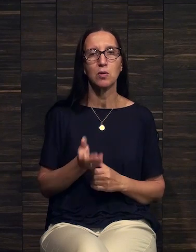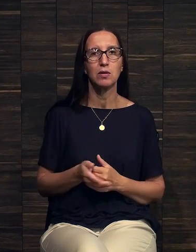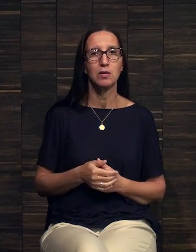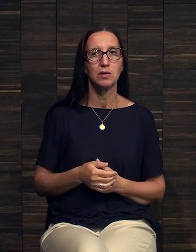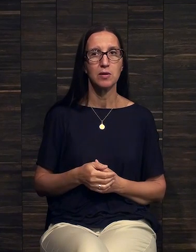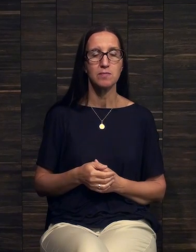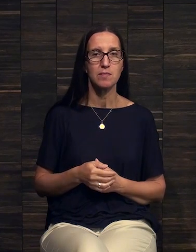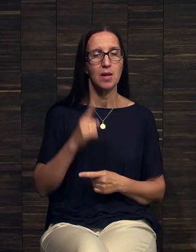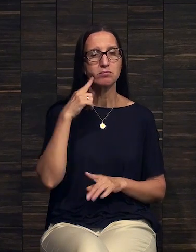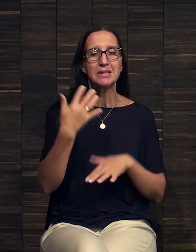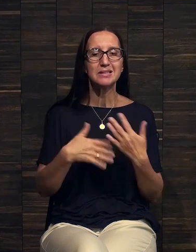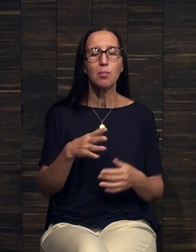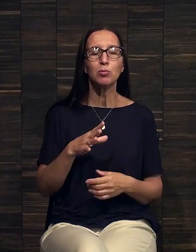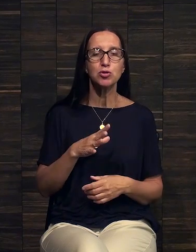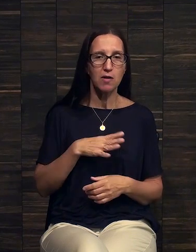way.